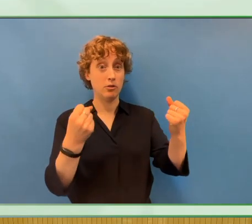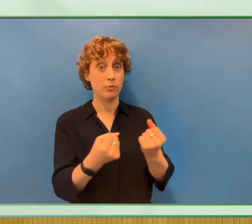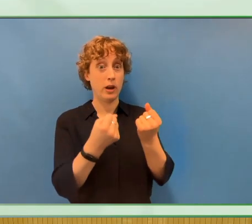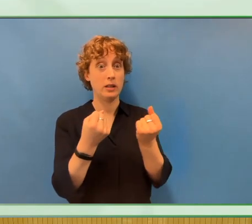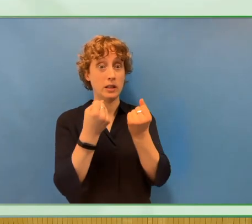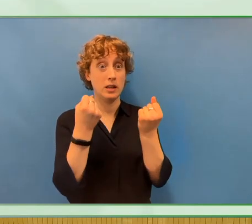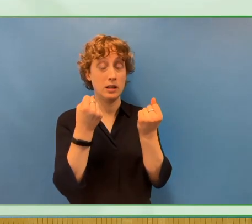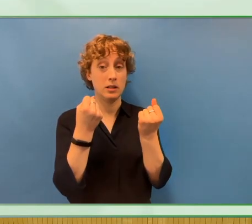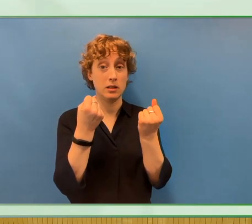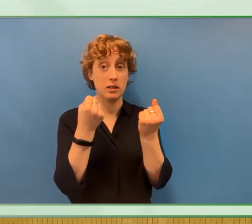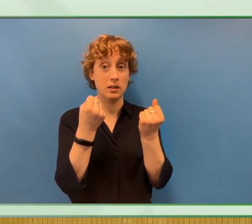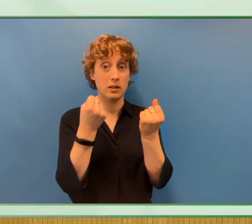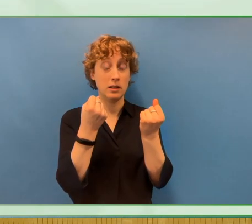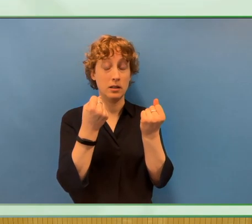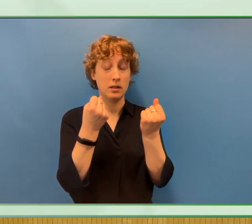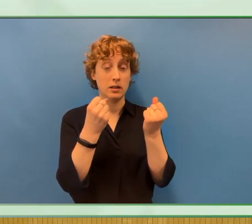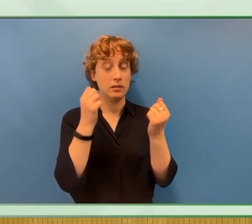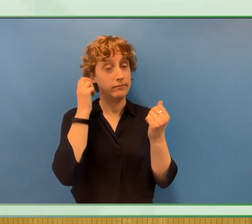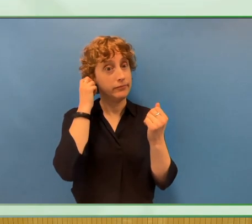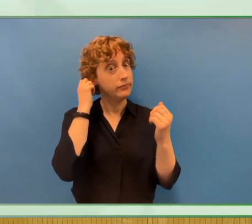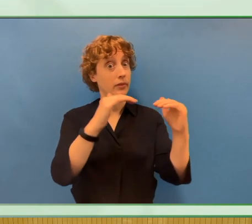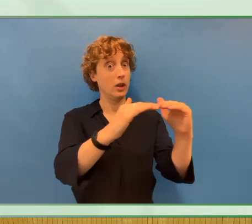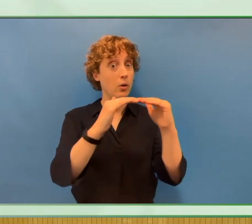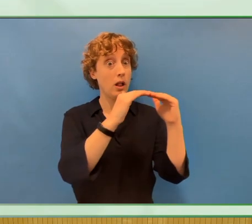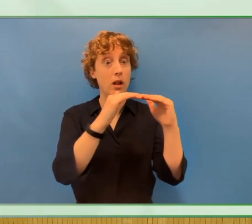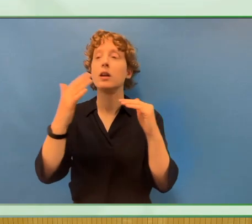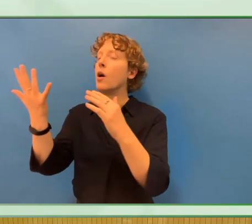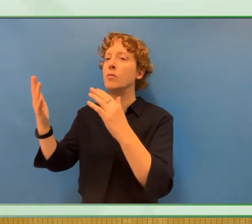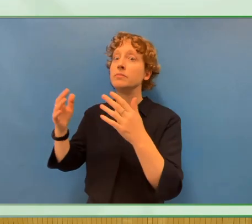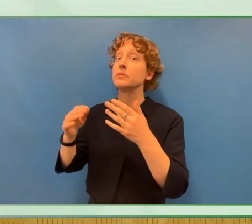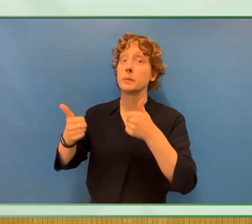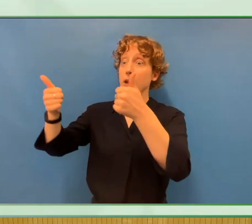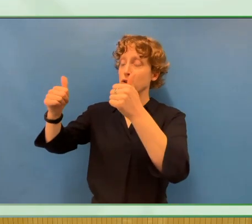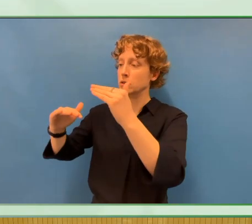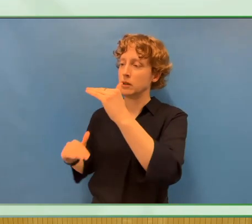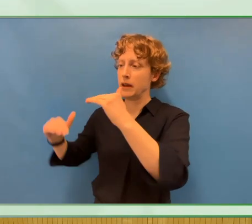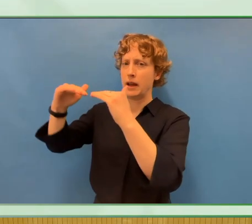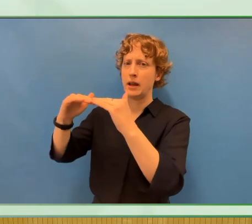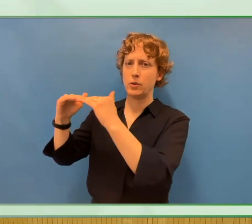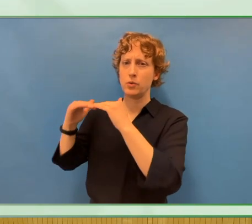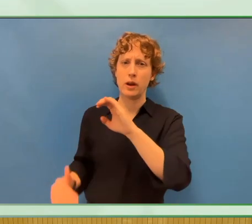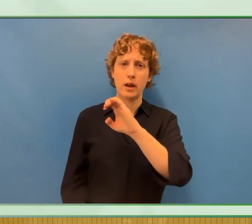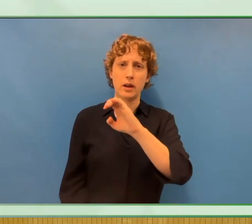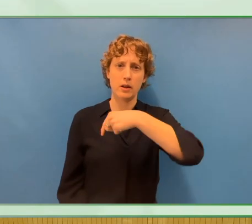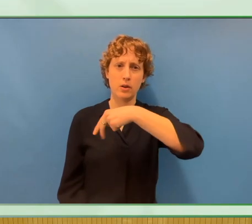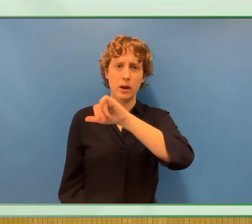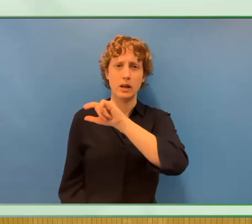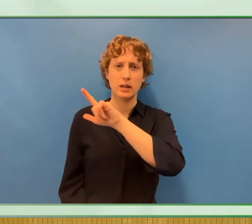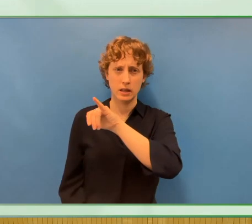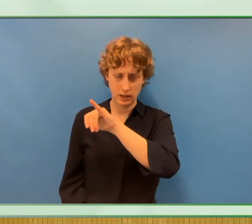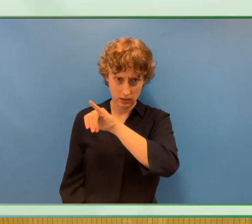enough. Because if we gave everyone the same thing, it wouldn't work for everybody, it wouldn't meet everybody's needs. So there's also a